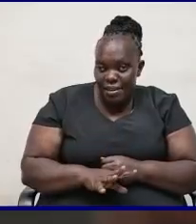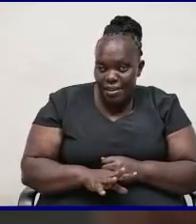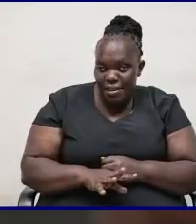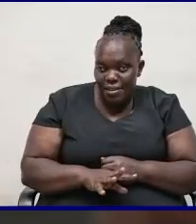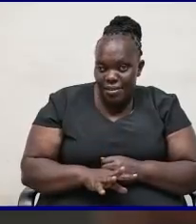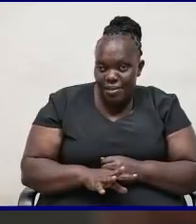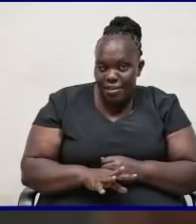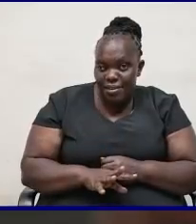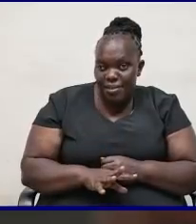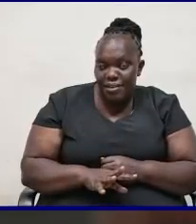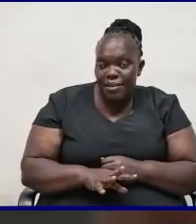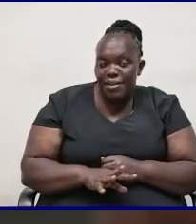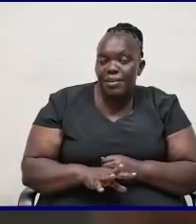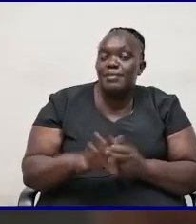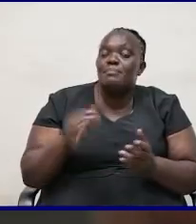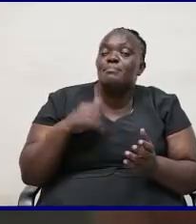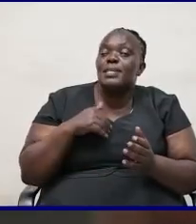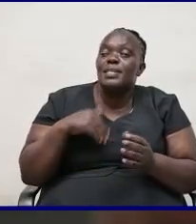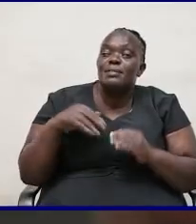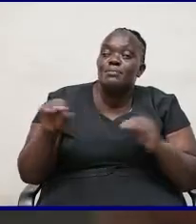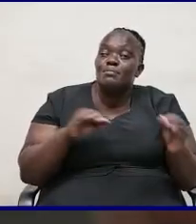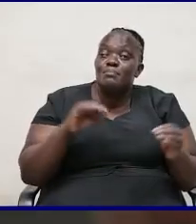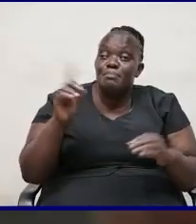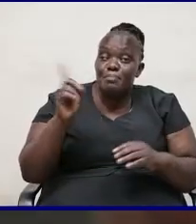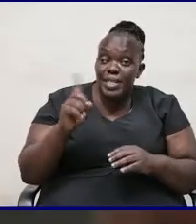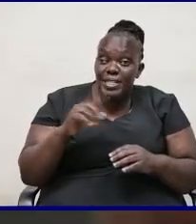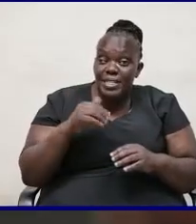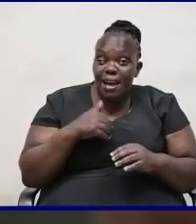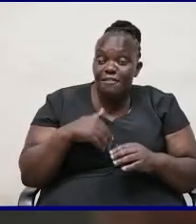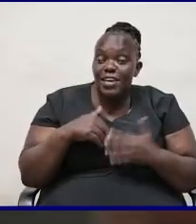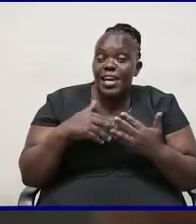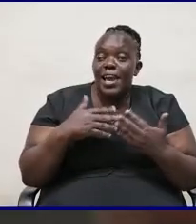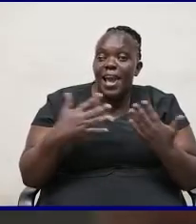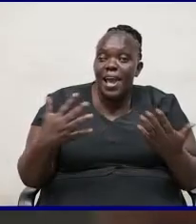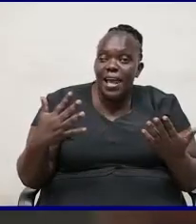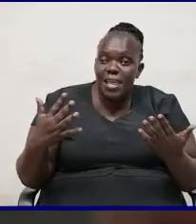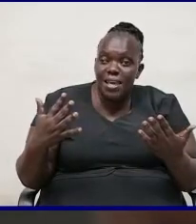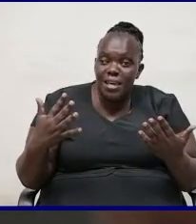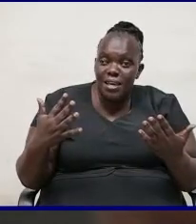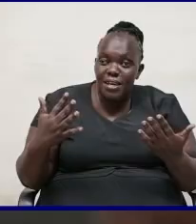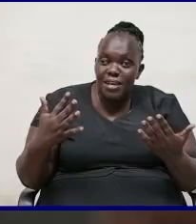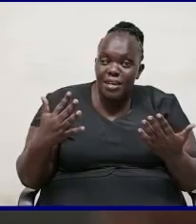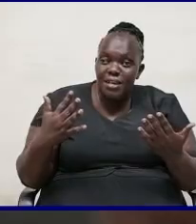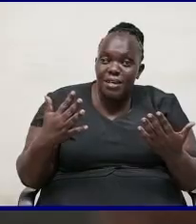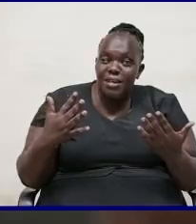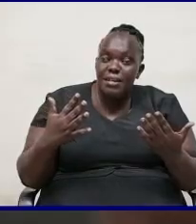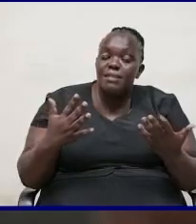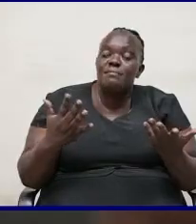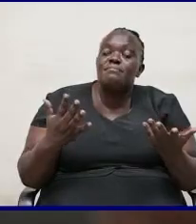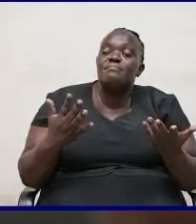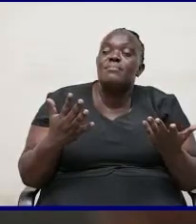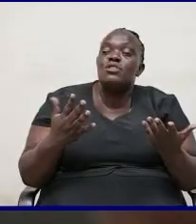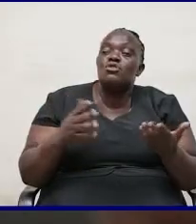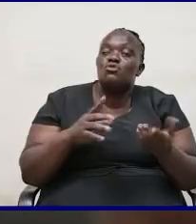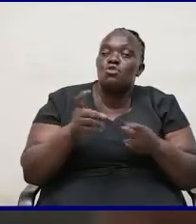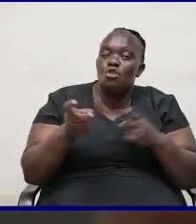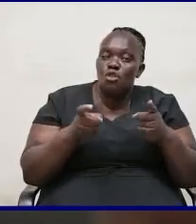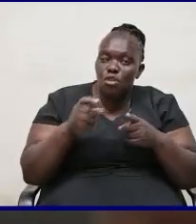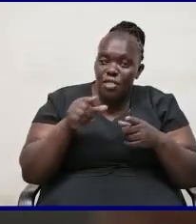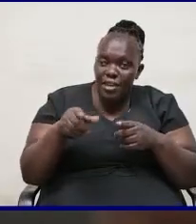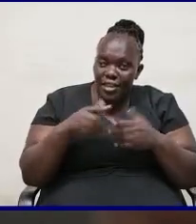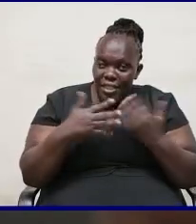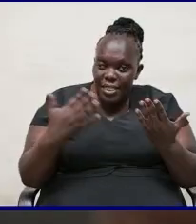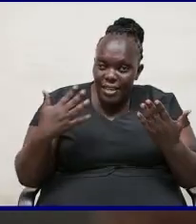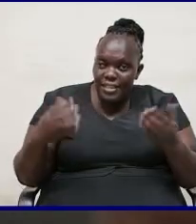So I'm cautious. Like, is the ministry having any plans, probably, to formalize this or